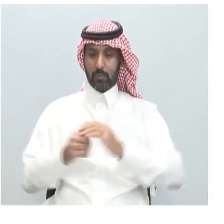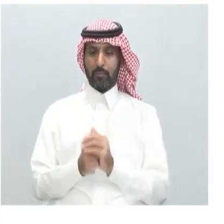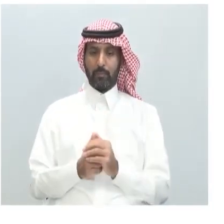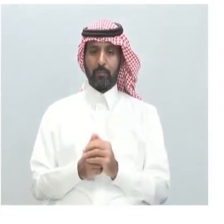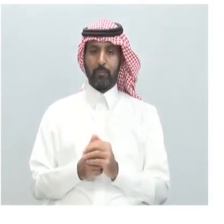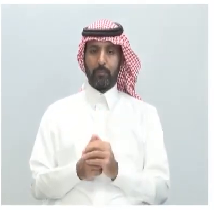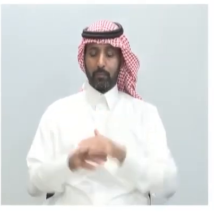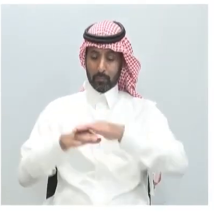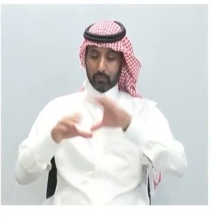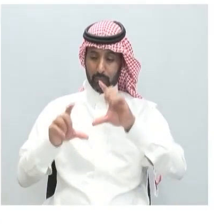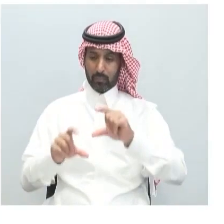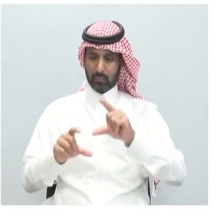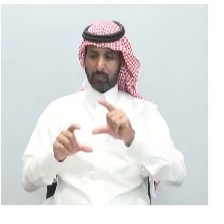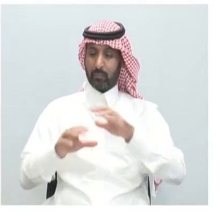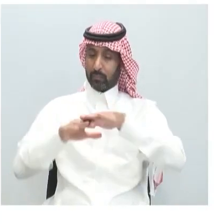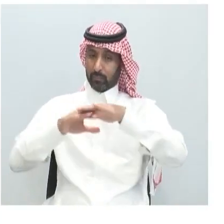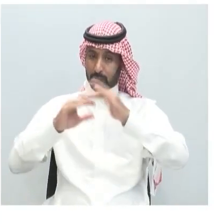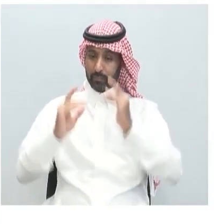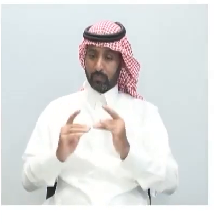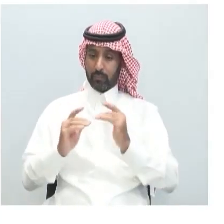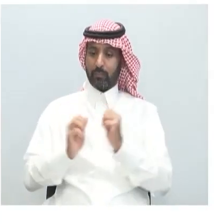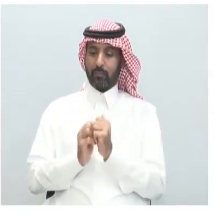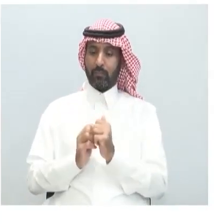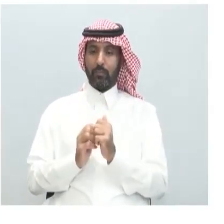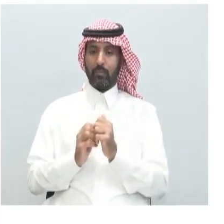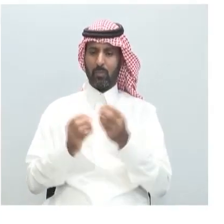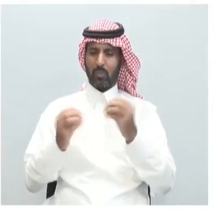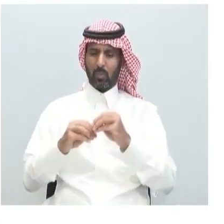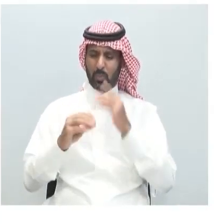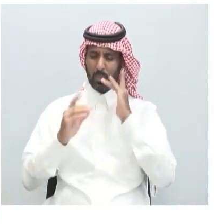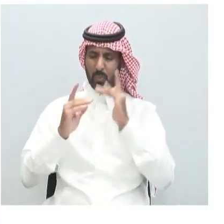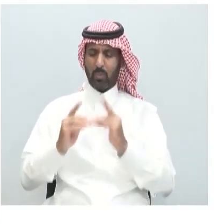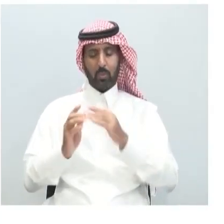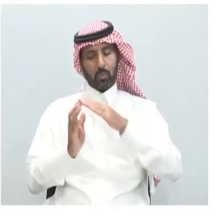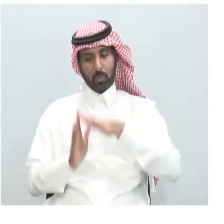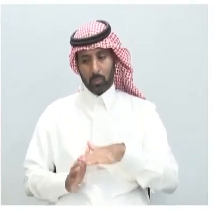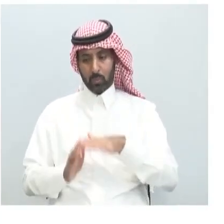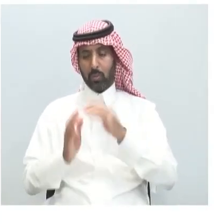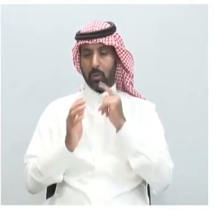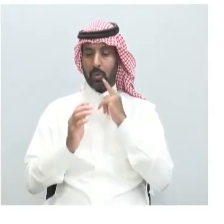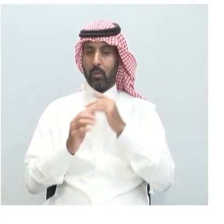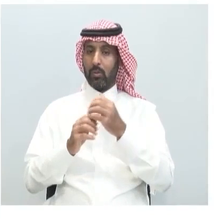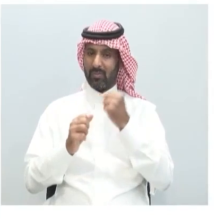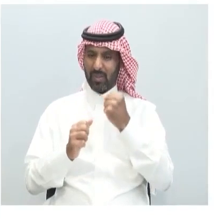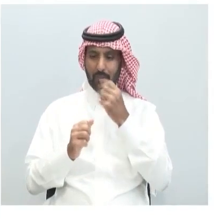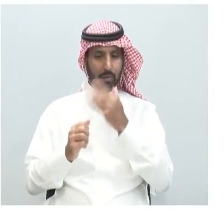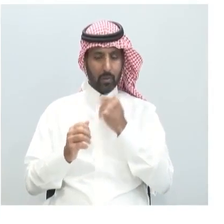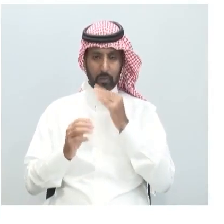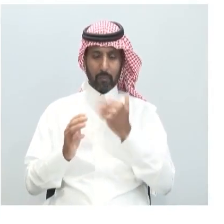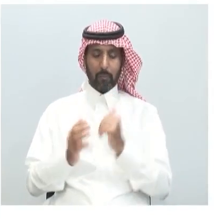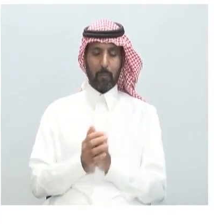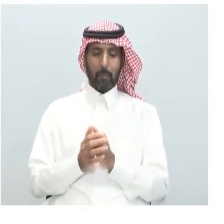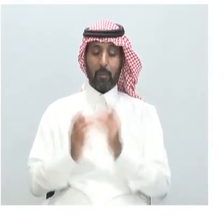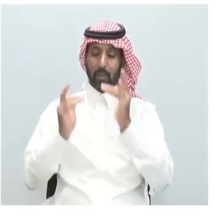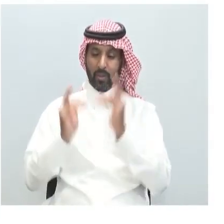here. Very good. The bed is too soft. It isn't firm enough. The